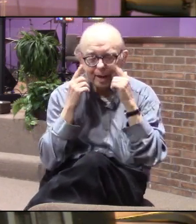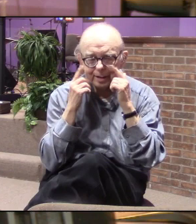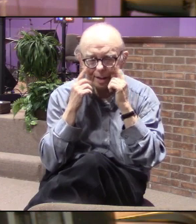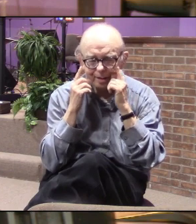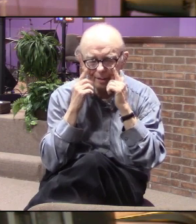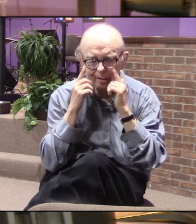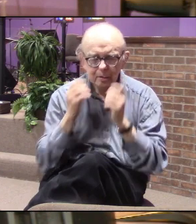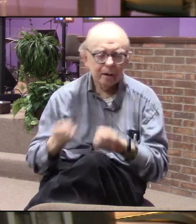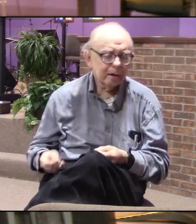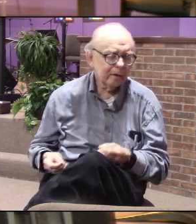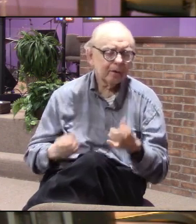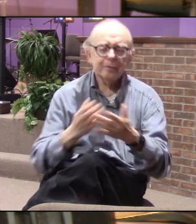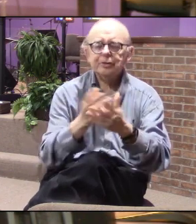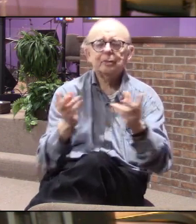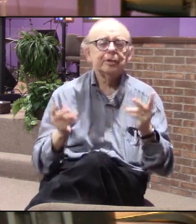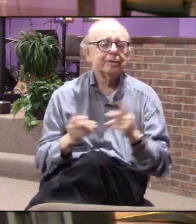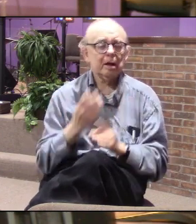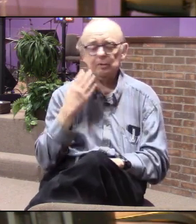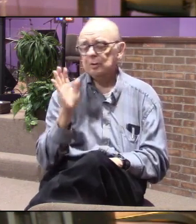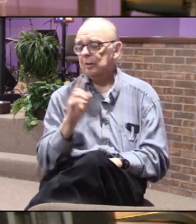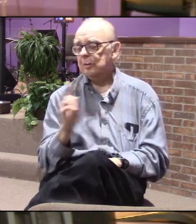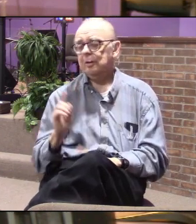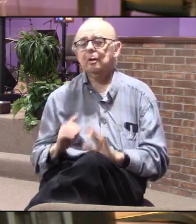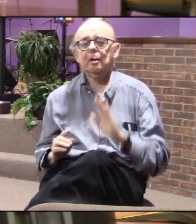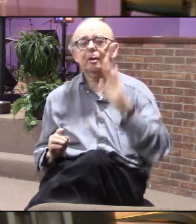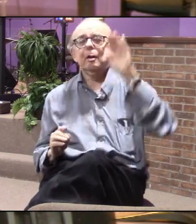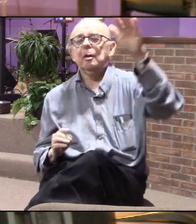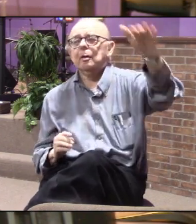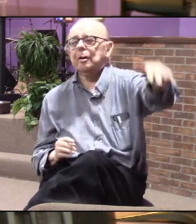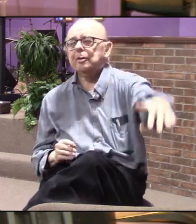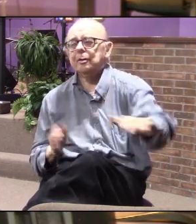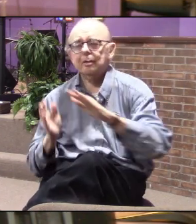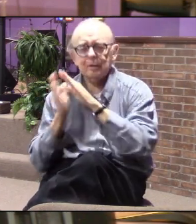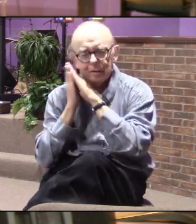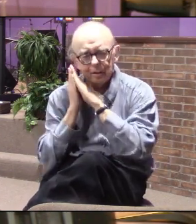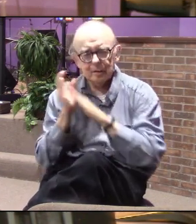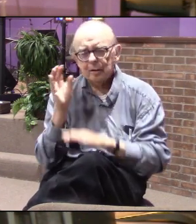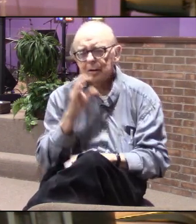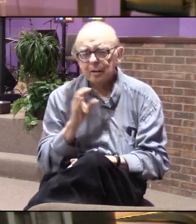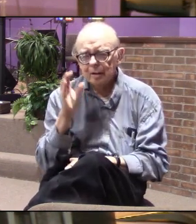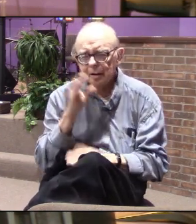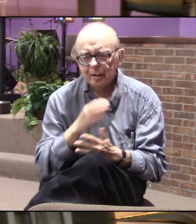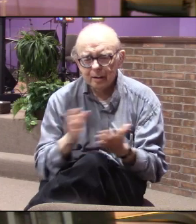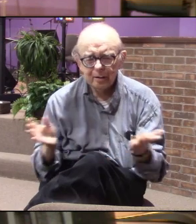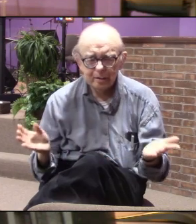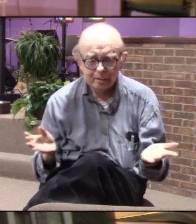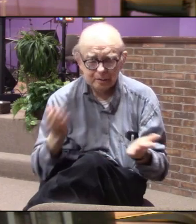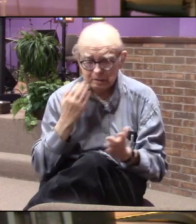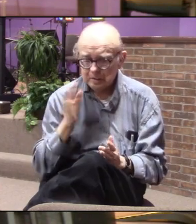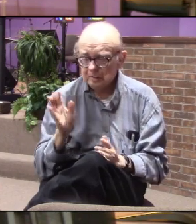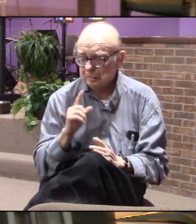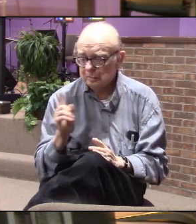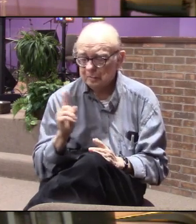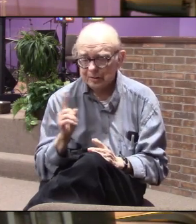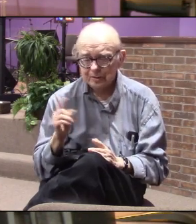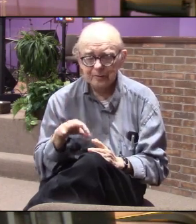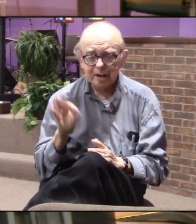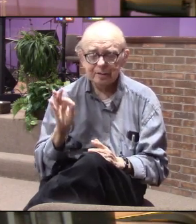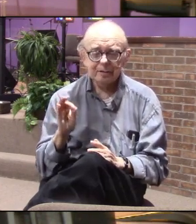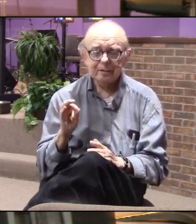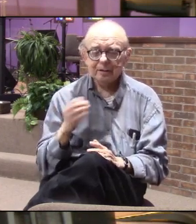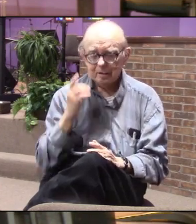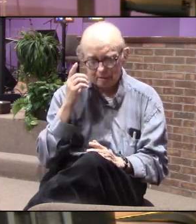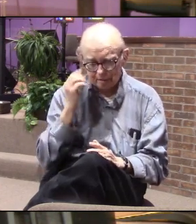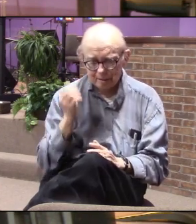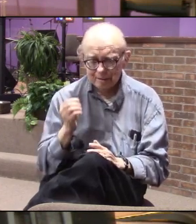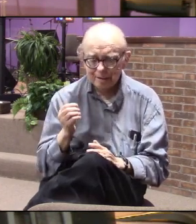I've thrown them somewhere way across the bedroom, and we've looked everywhere, and I don't know where those glasses are at, so I have to